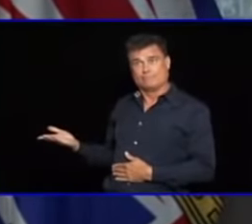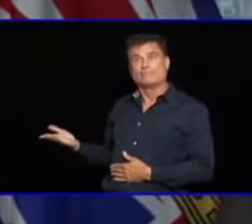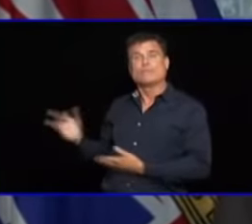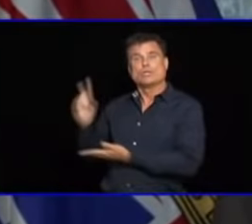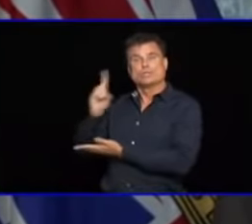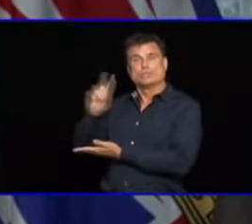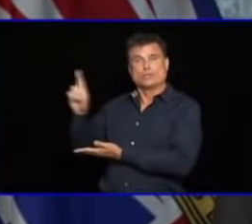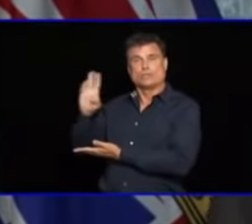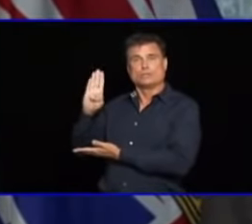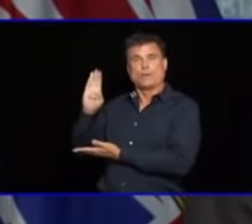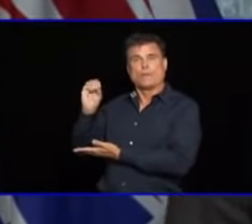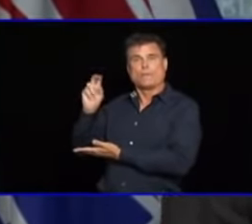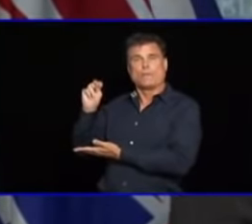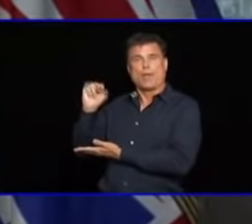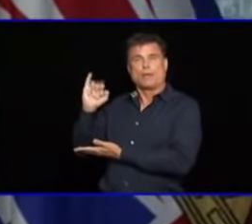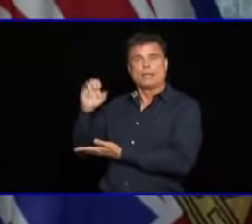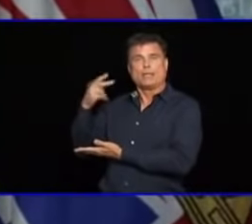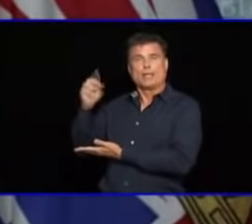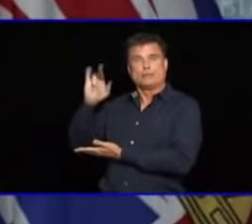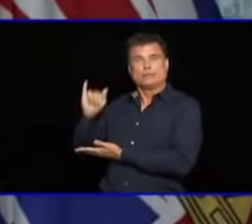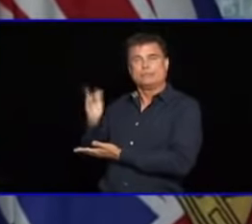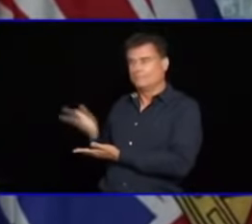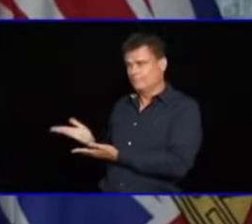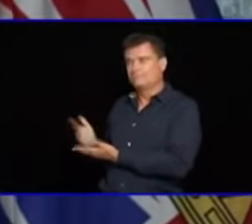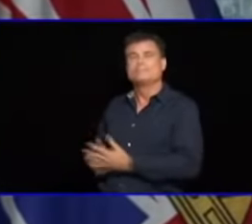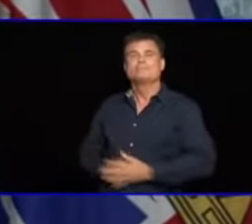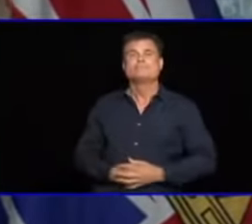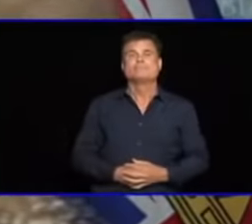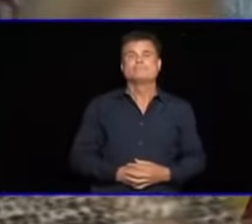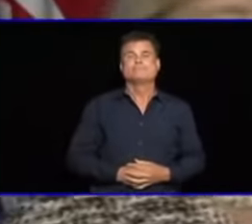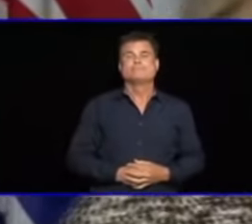always, to introduce Dr. Bonnie Henry.